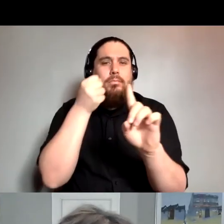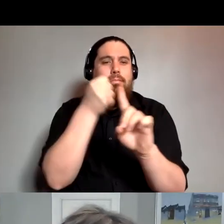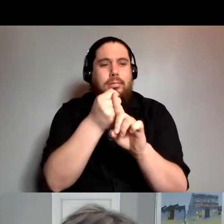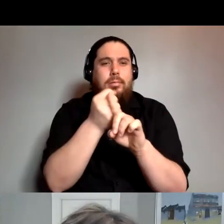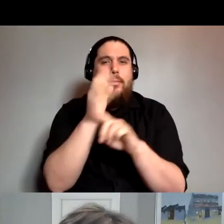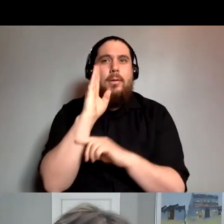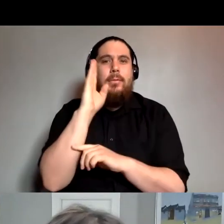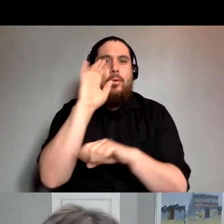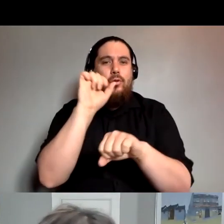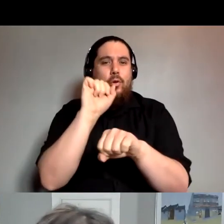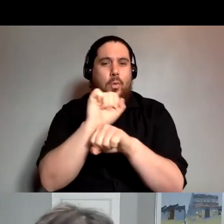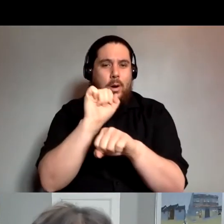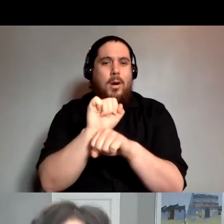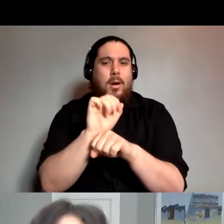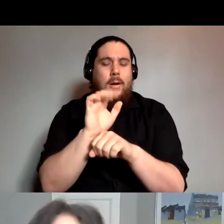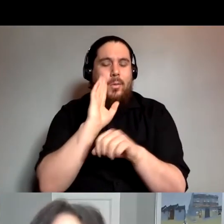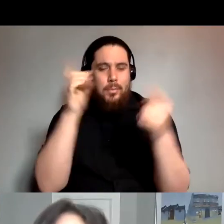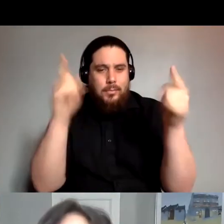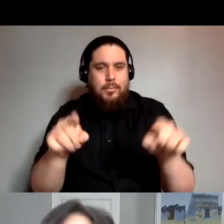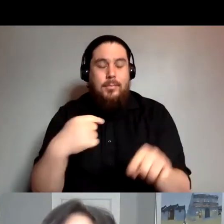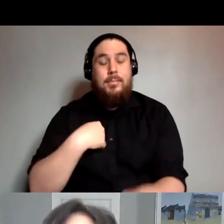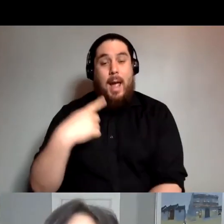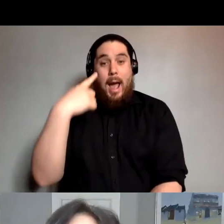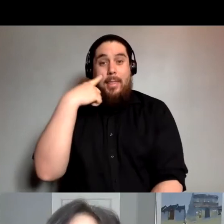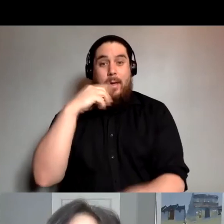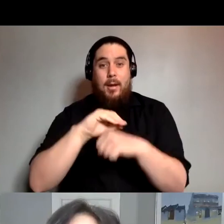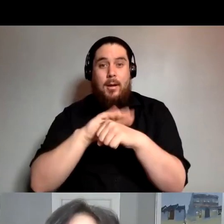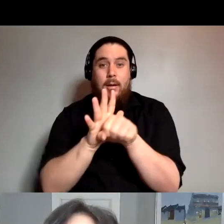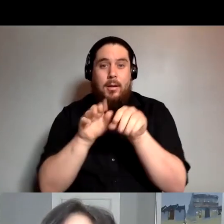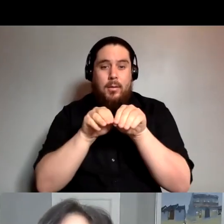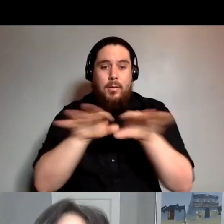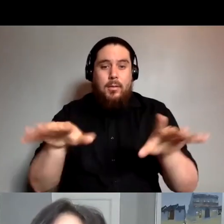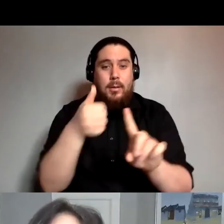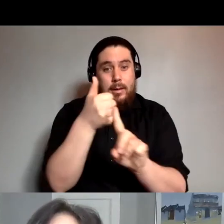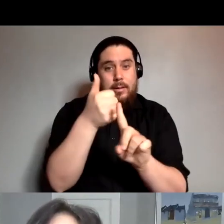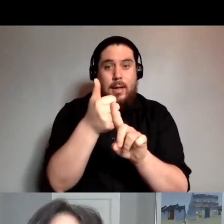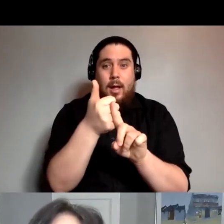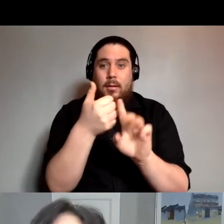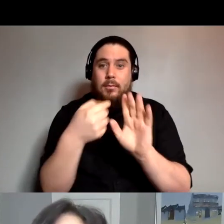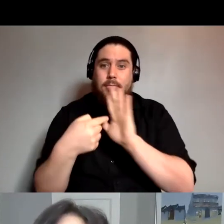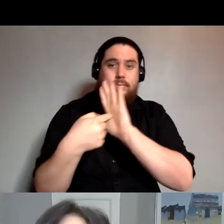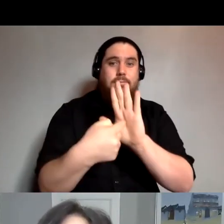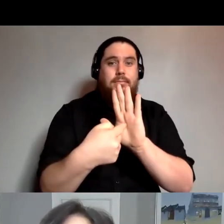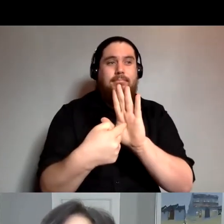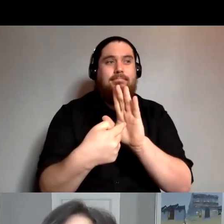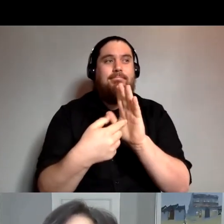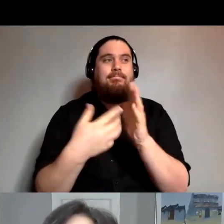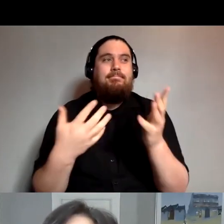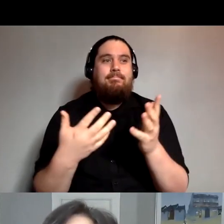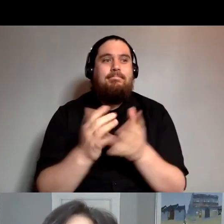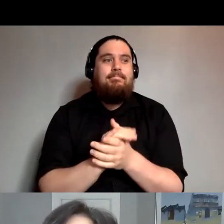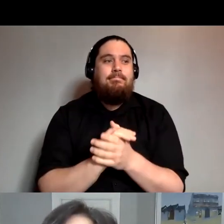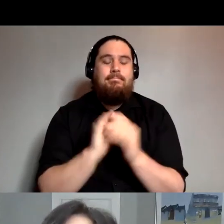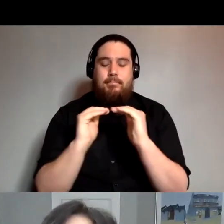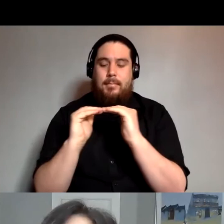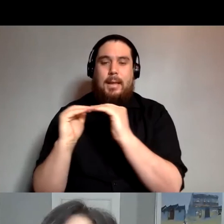think that COVID has certainly highlighted that equality is